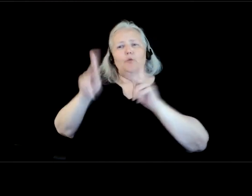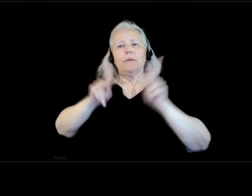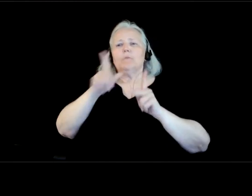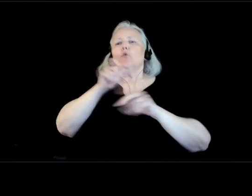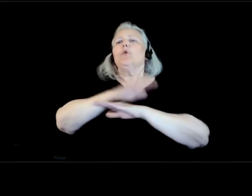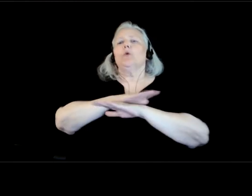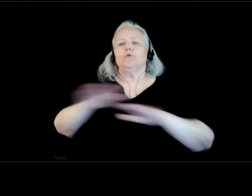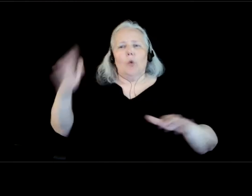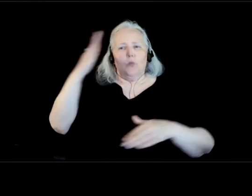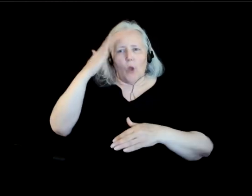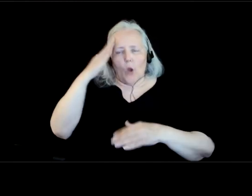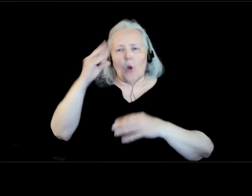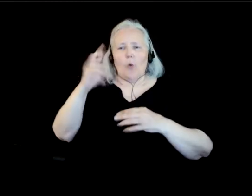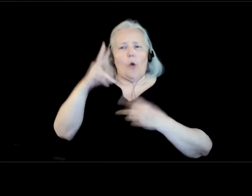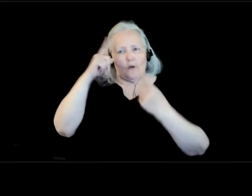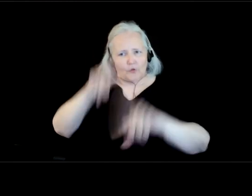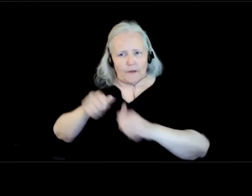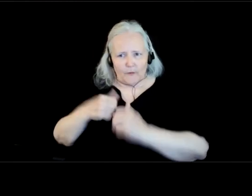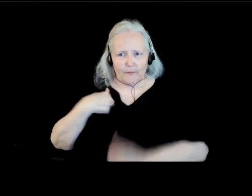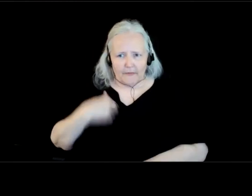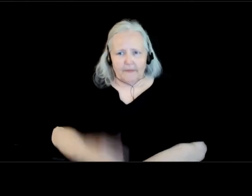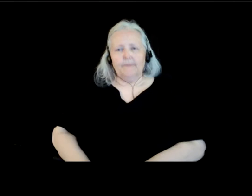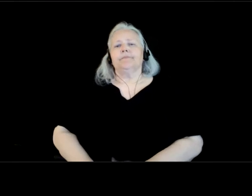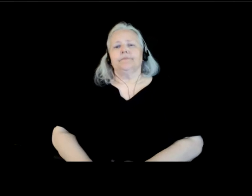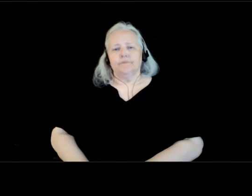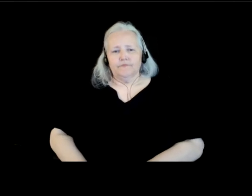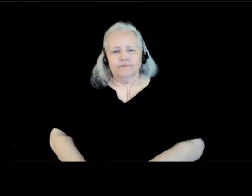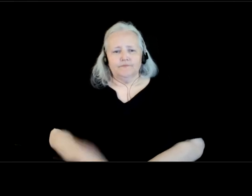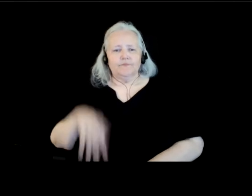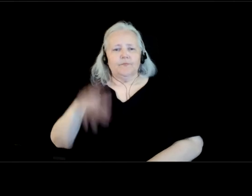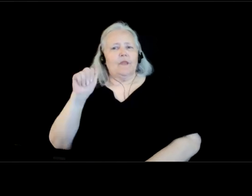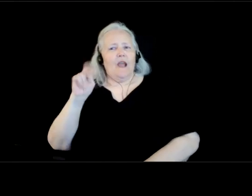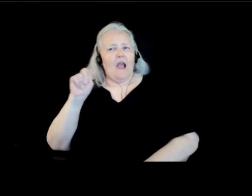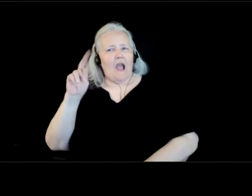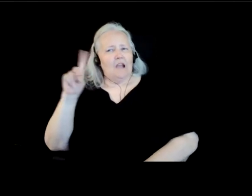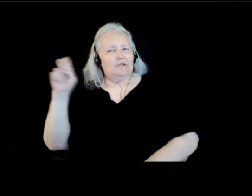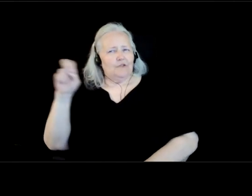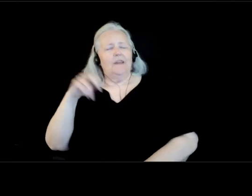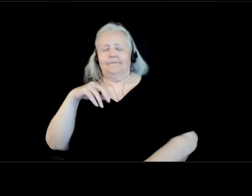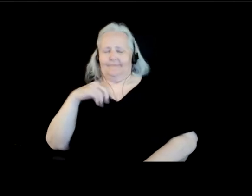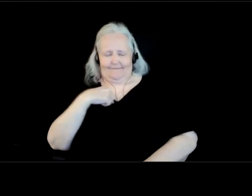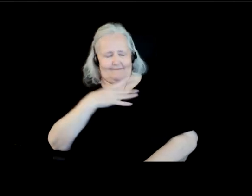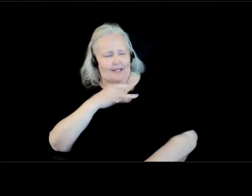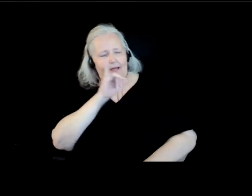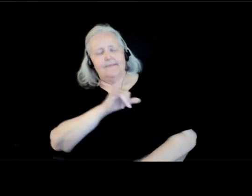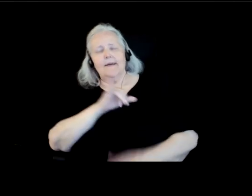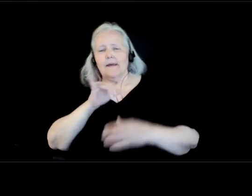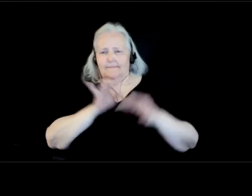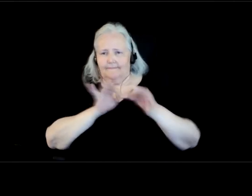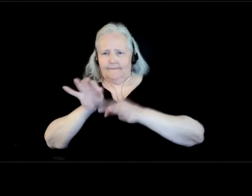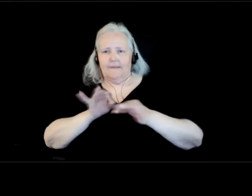I very much like that answer, right? So another way that we think about papers in language is